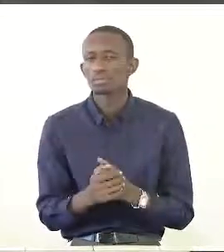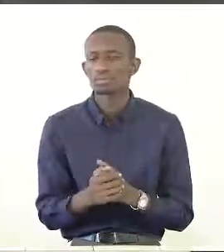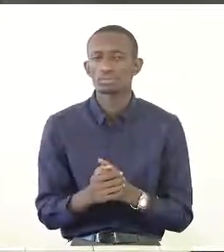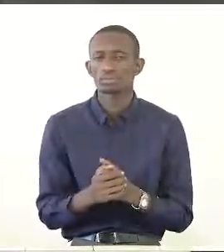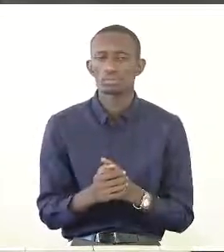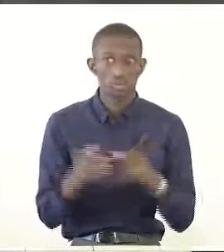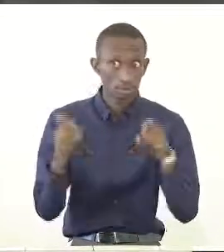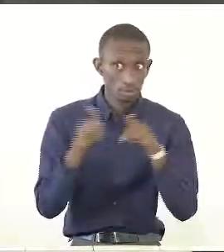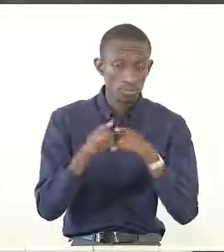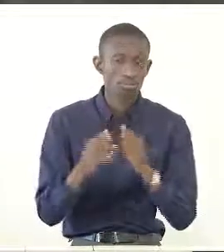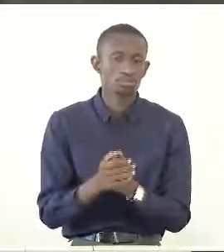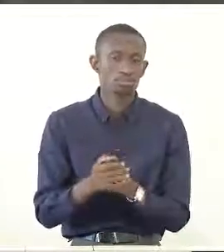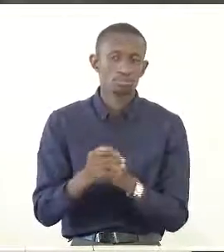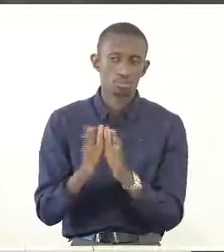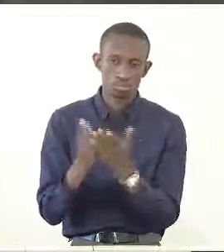same.